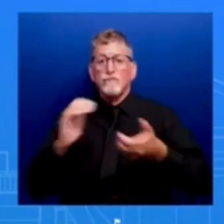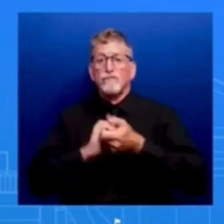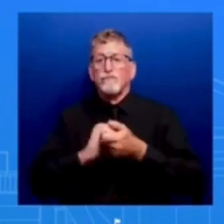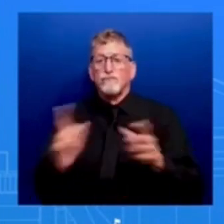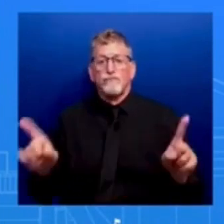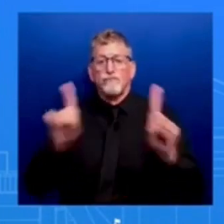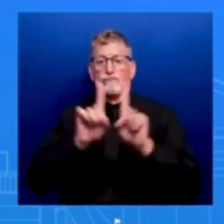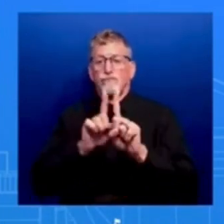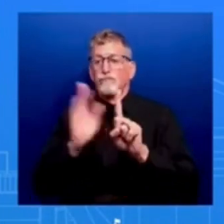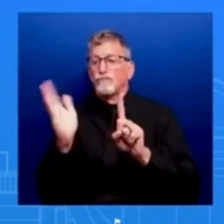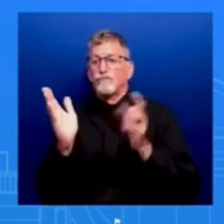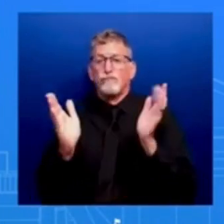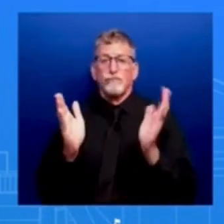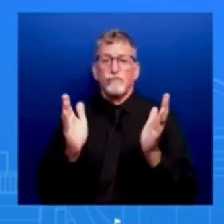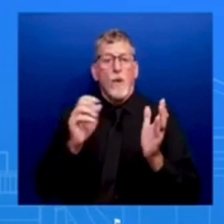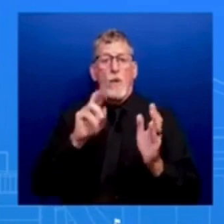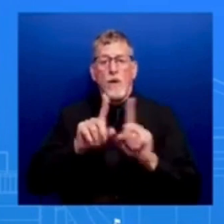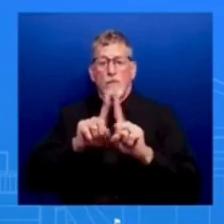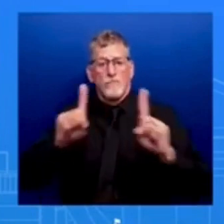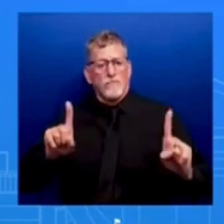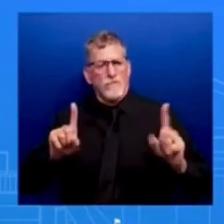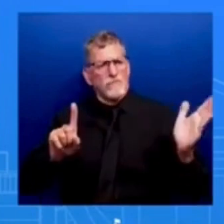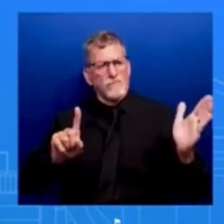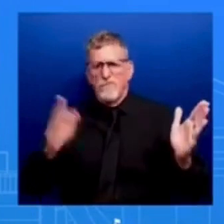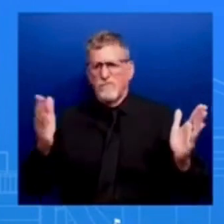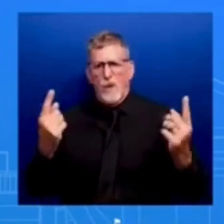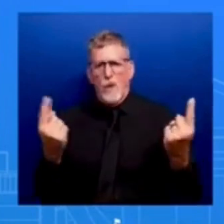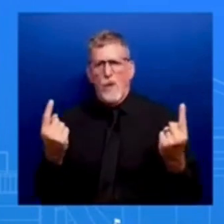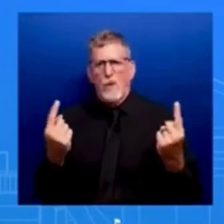a diplomatic conversation that happens